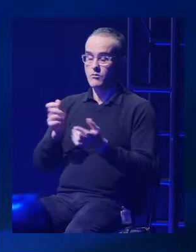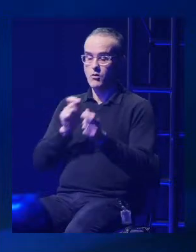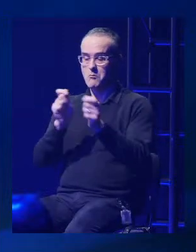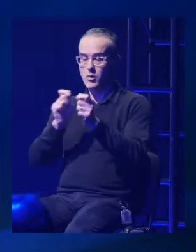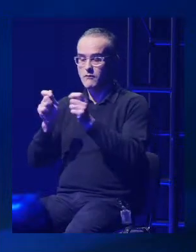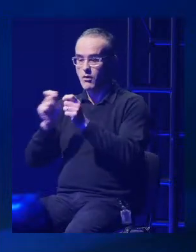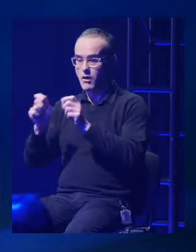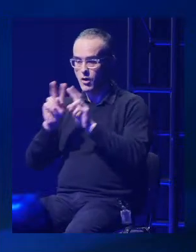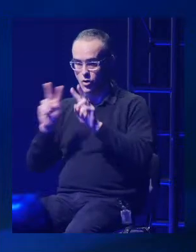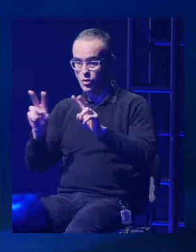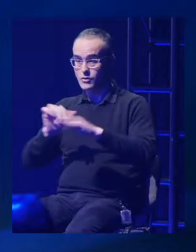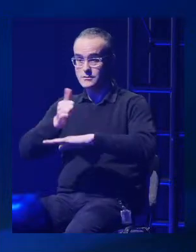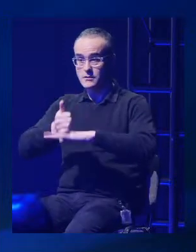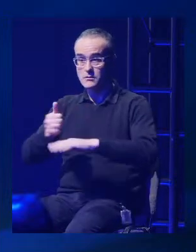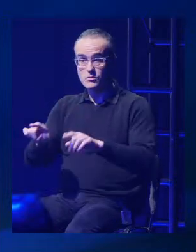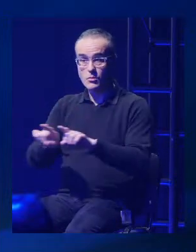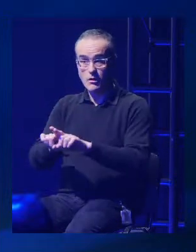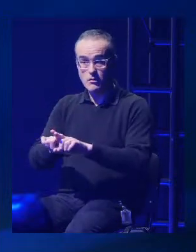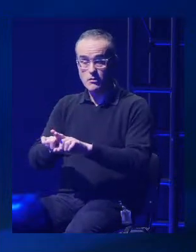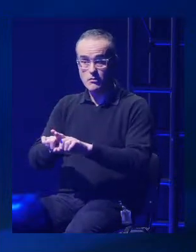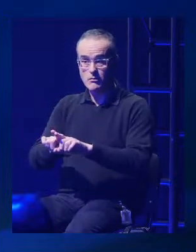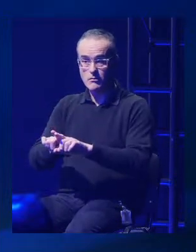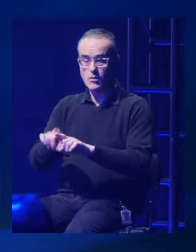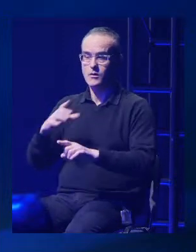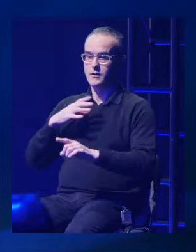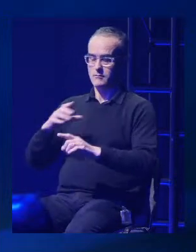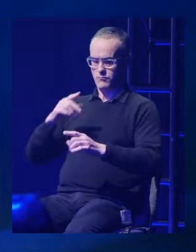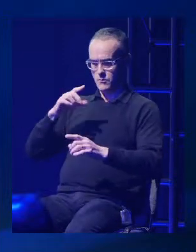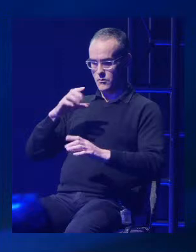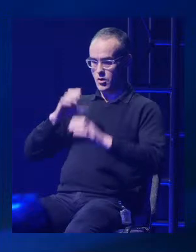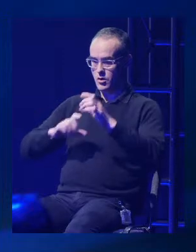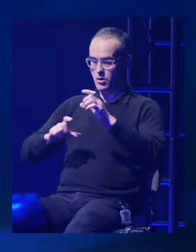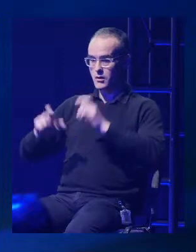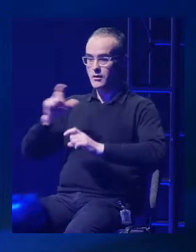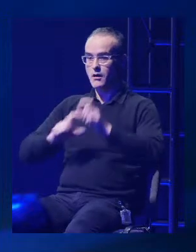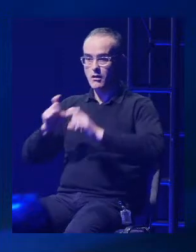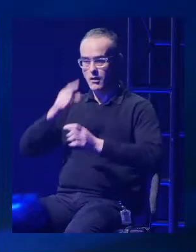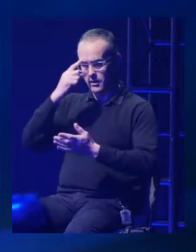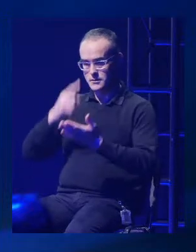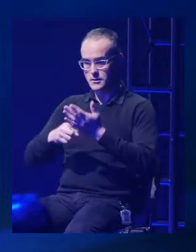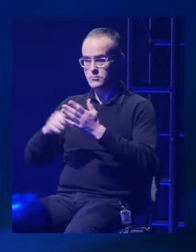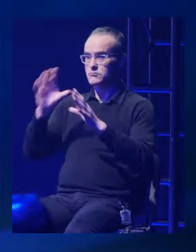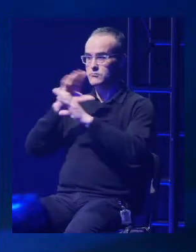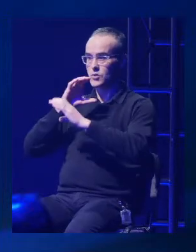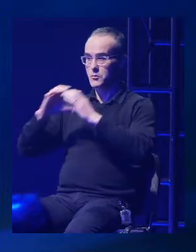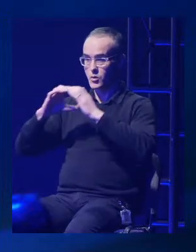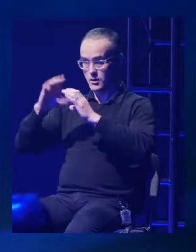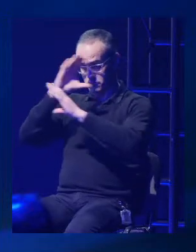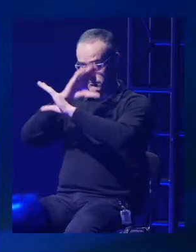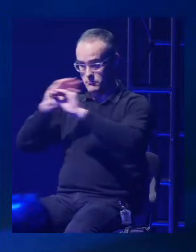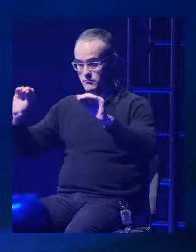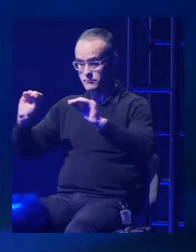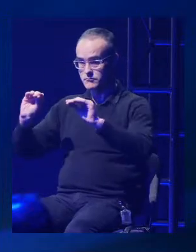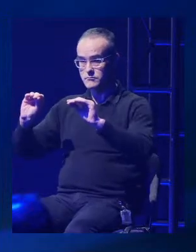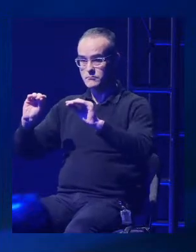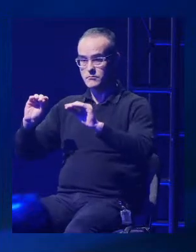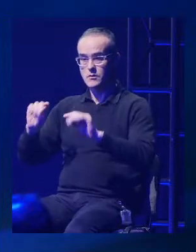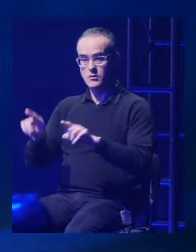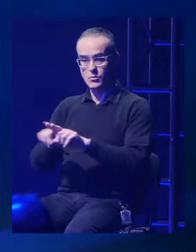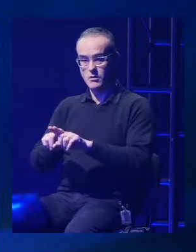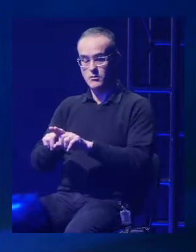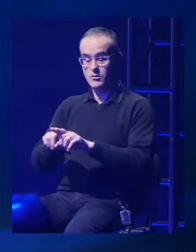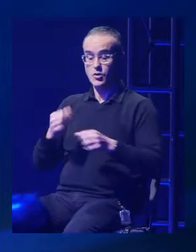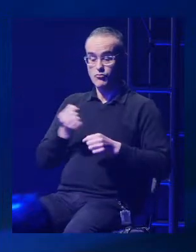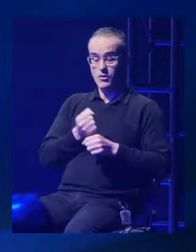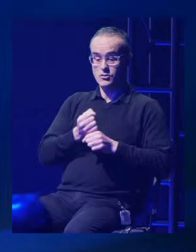as well. And we also have to communicate these color decisions with others too. So maintaining a good line of communication between production